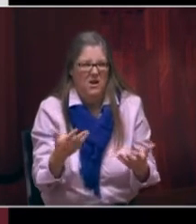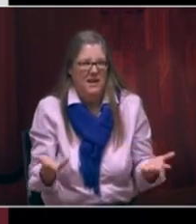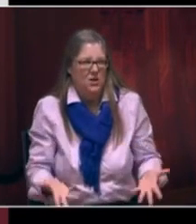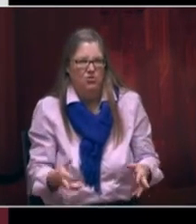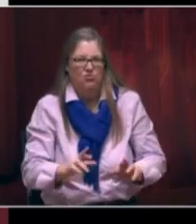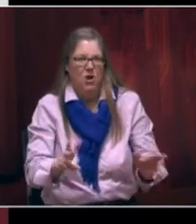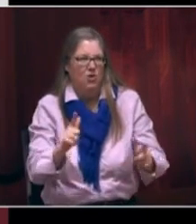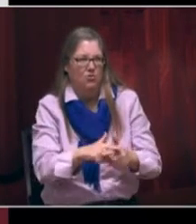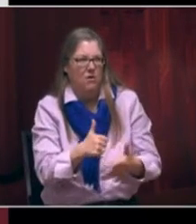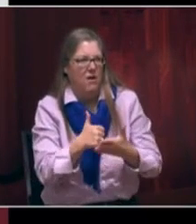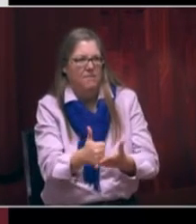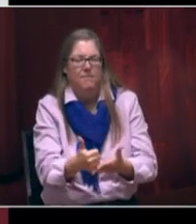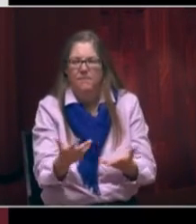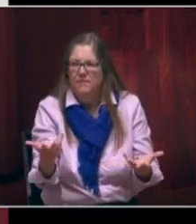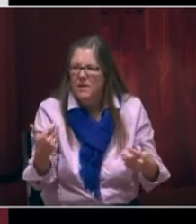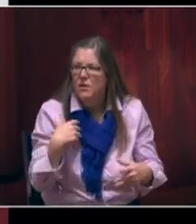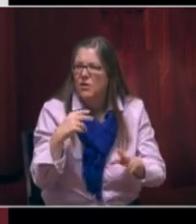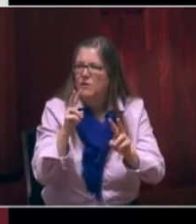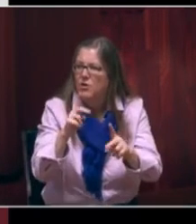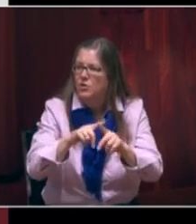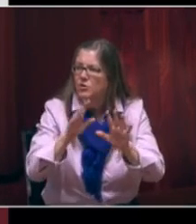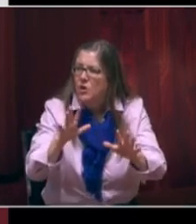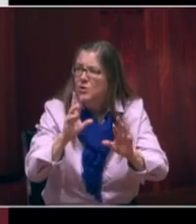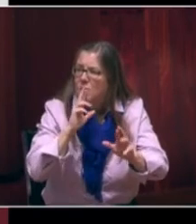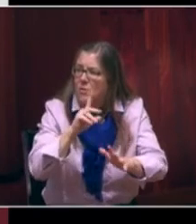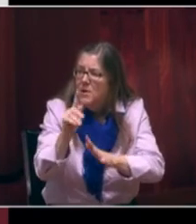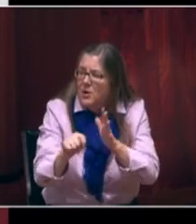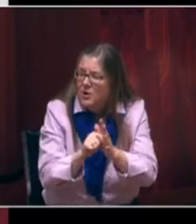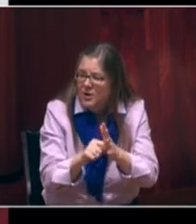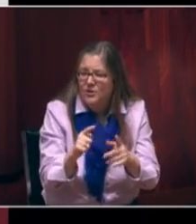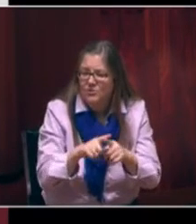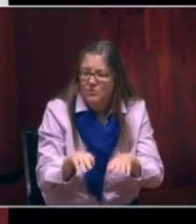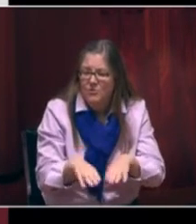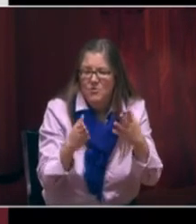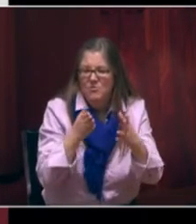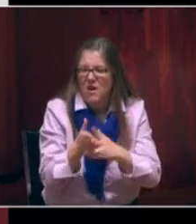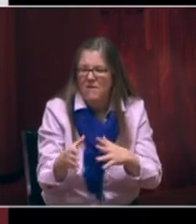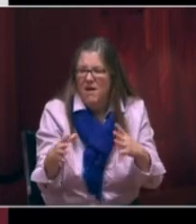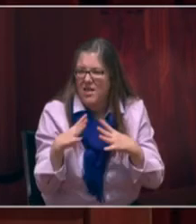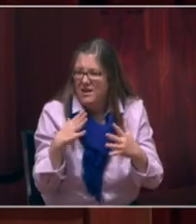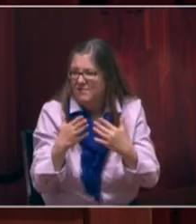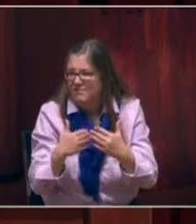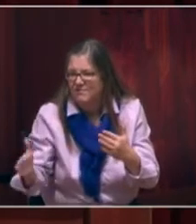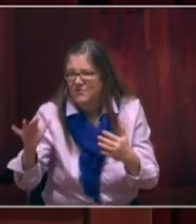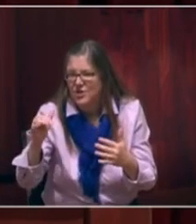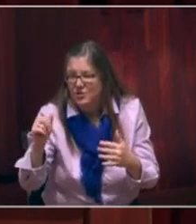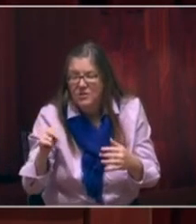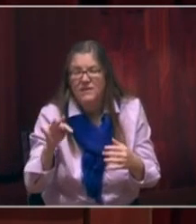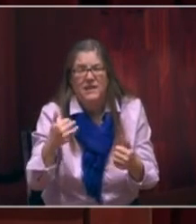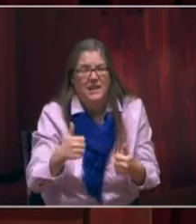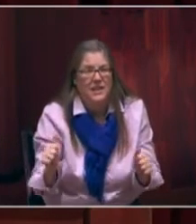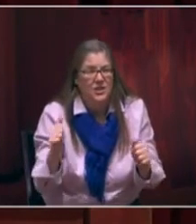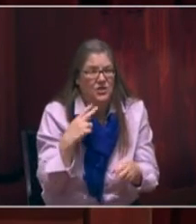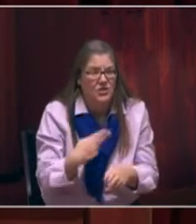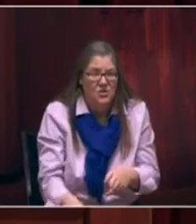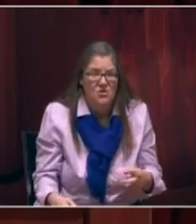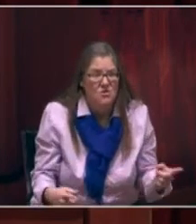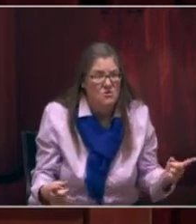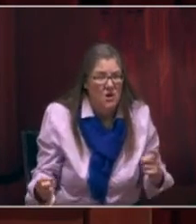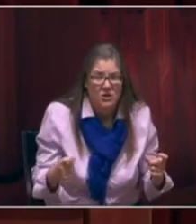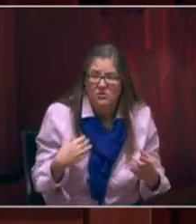And we look forward to a great reporting period, kicking that off right after the holidays. And if there's any quick questions before we